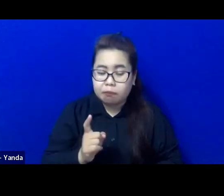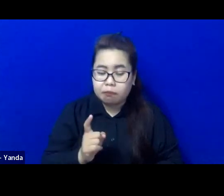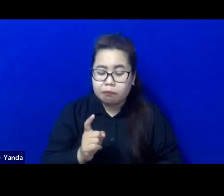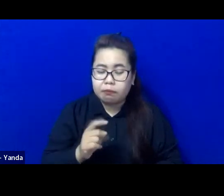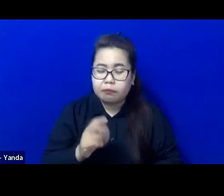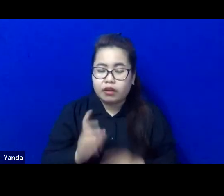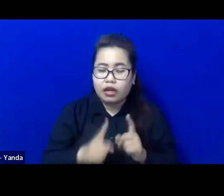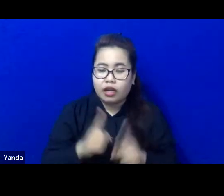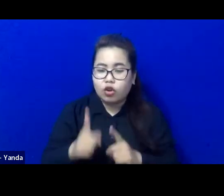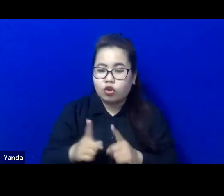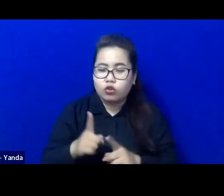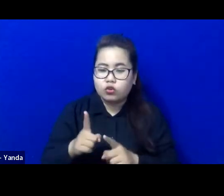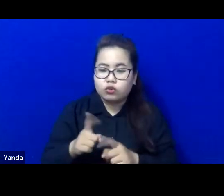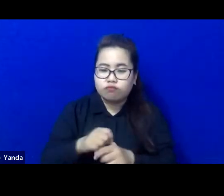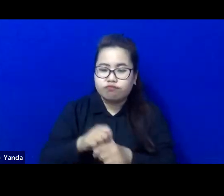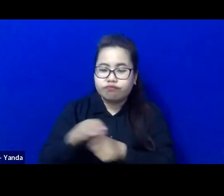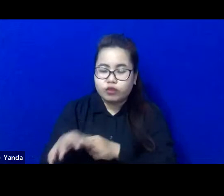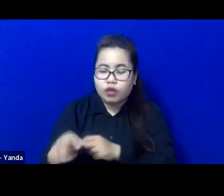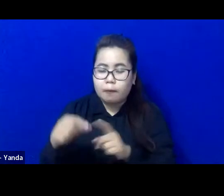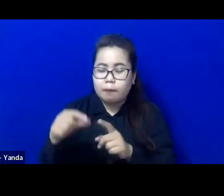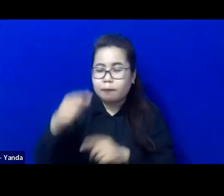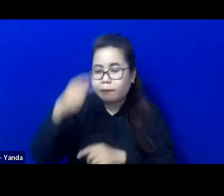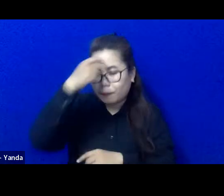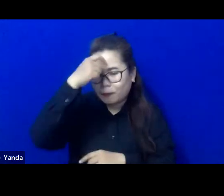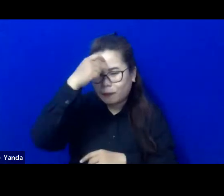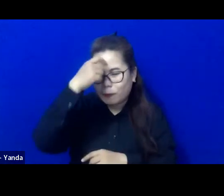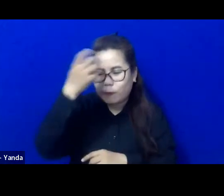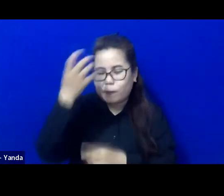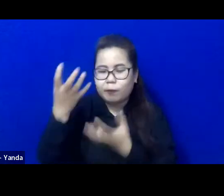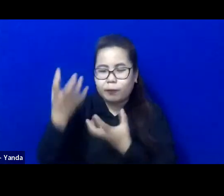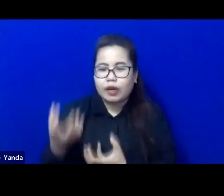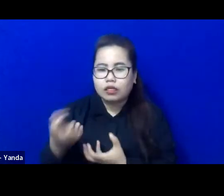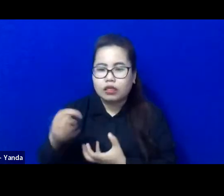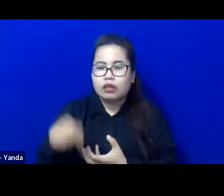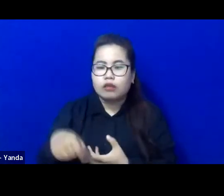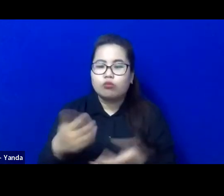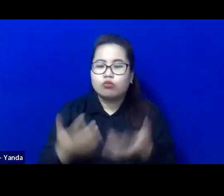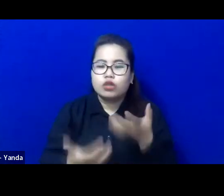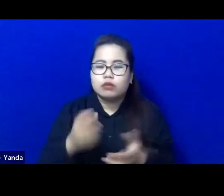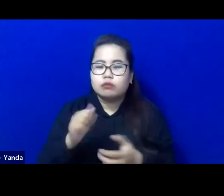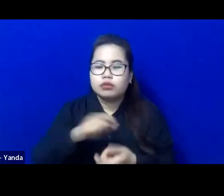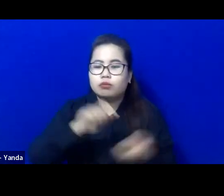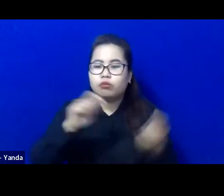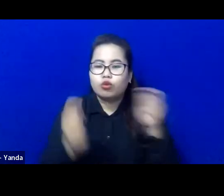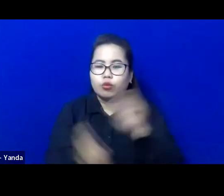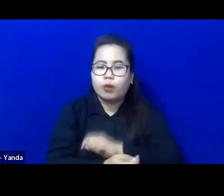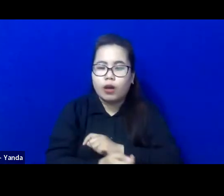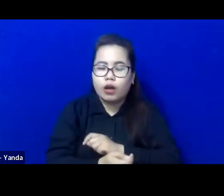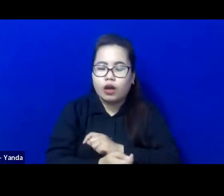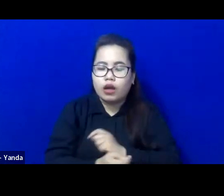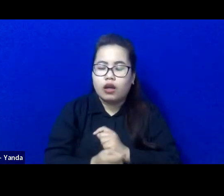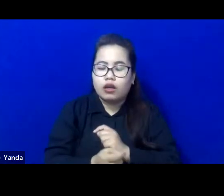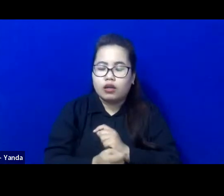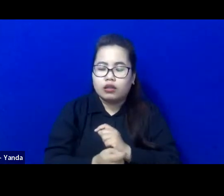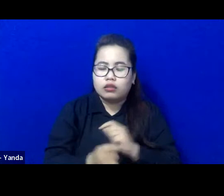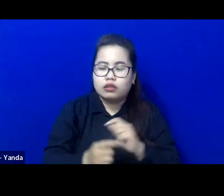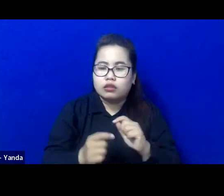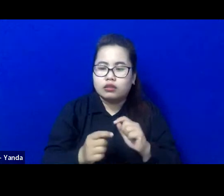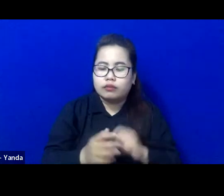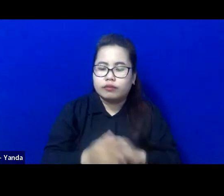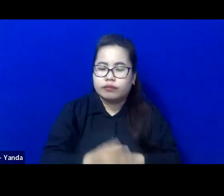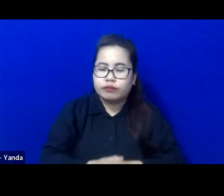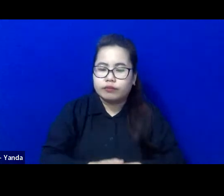around them. In a novel context, someone with autism will look far more impaired than when things are going in a routine, predictable, and